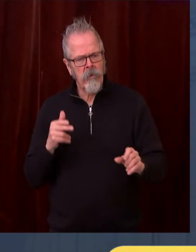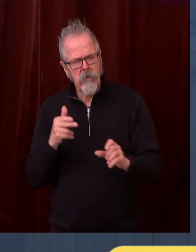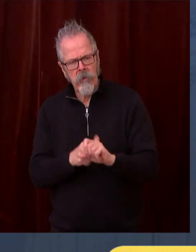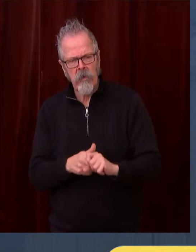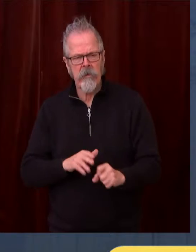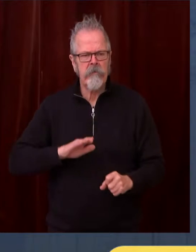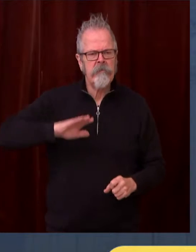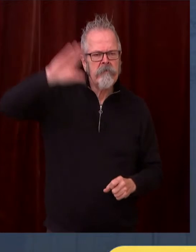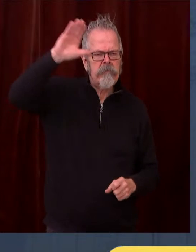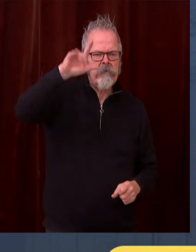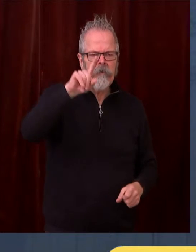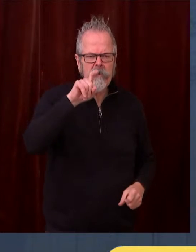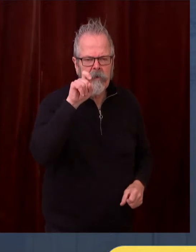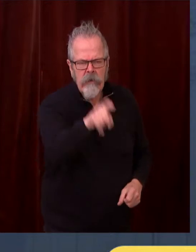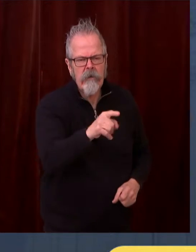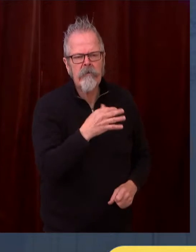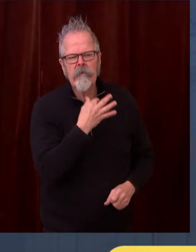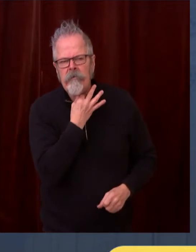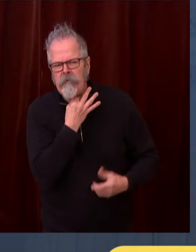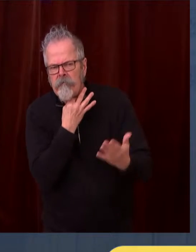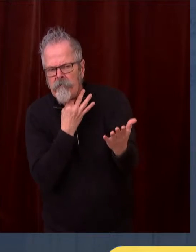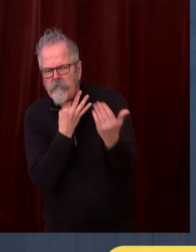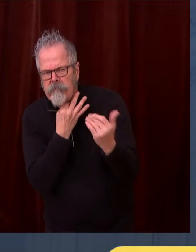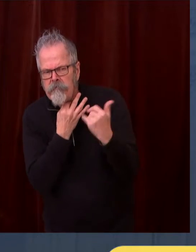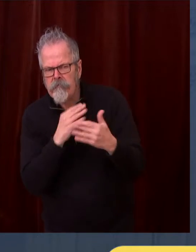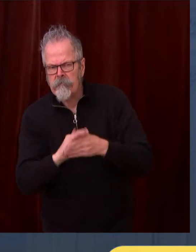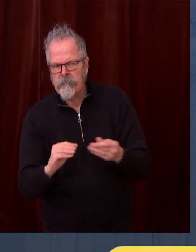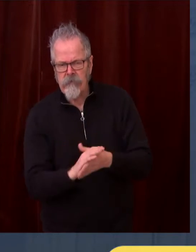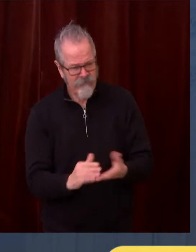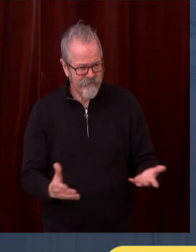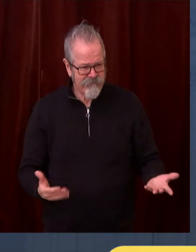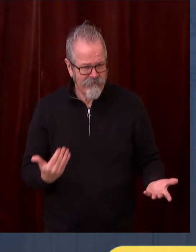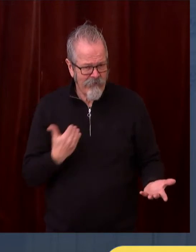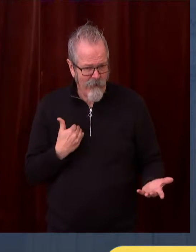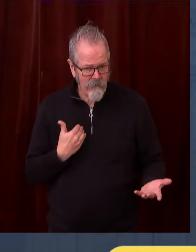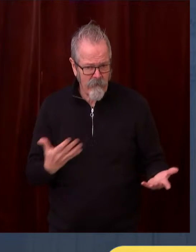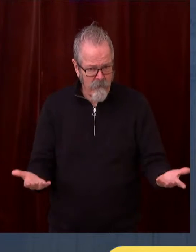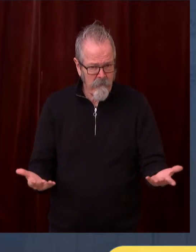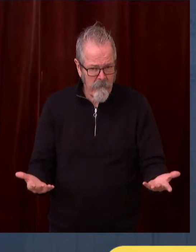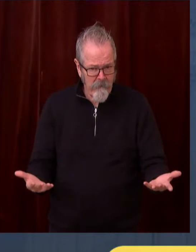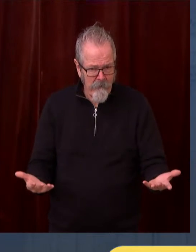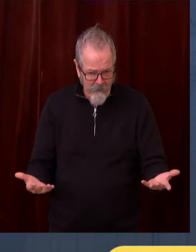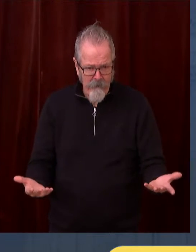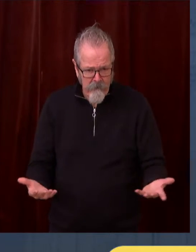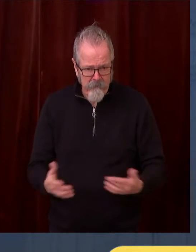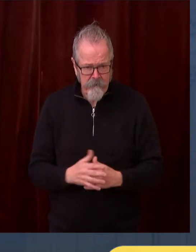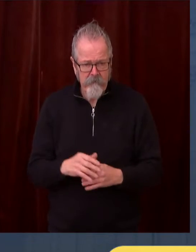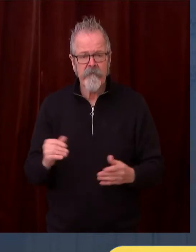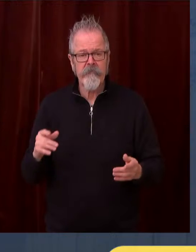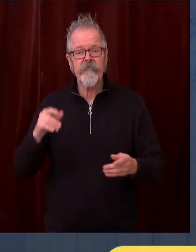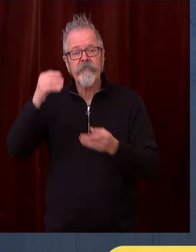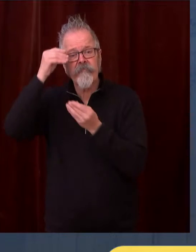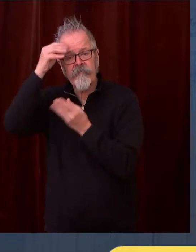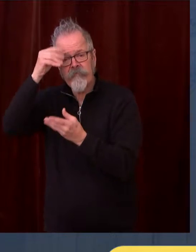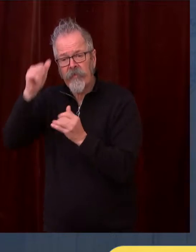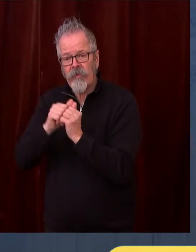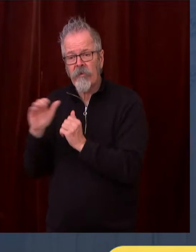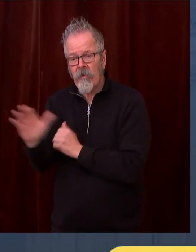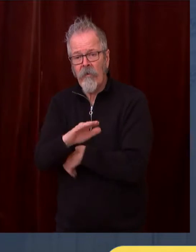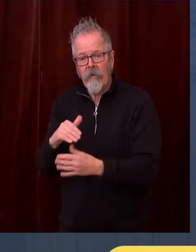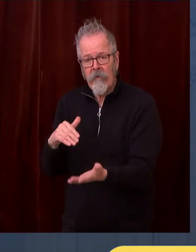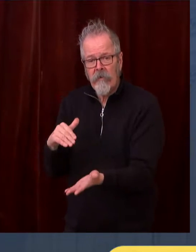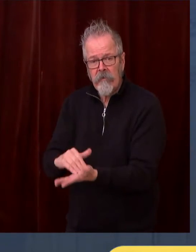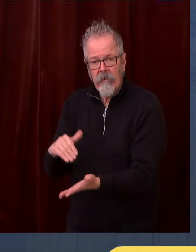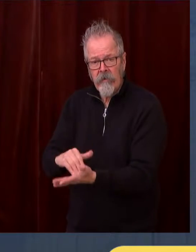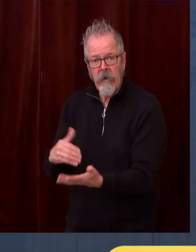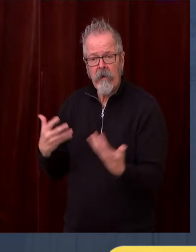all the healthcare providers who will be counseling patients on when it's their turn to get this vaccine, that they have good information and that they're